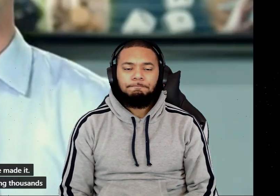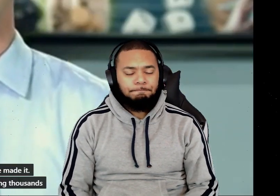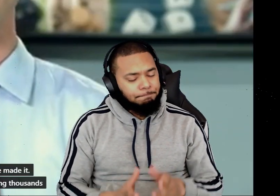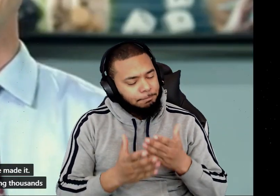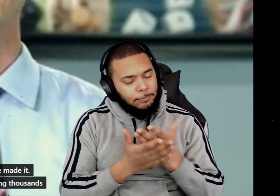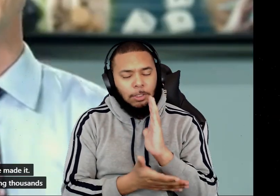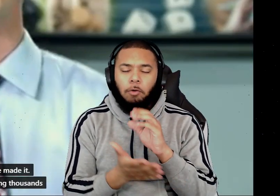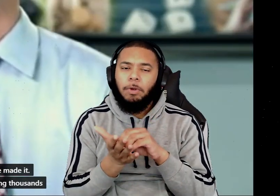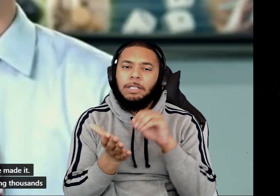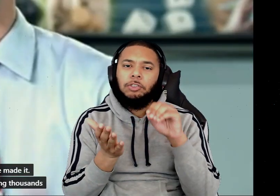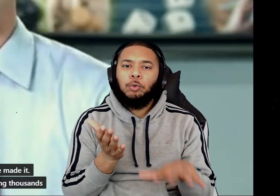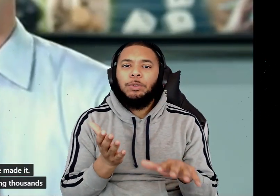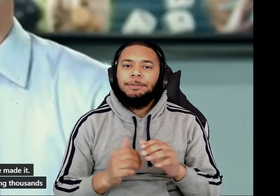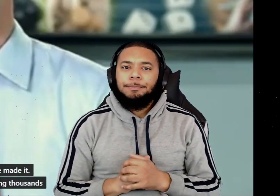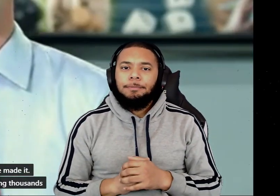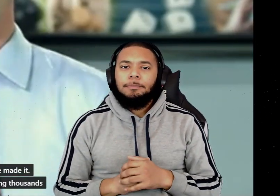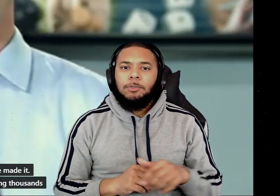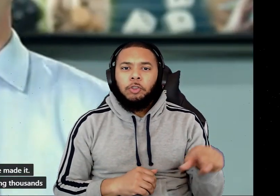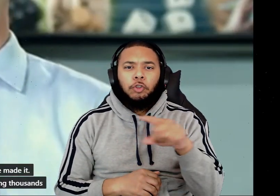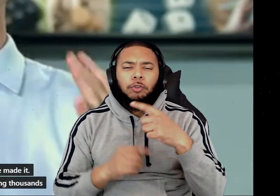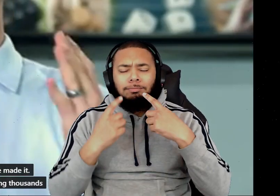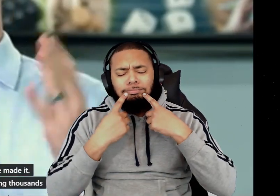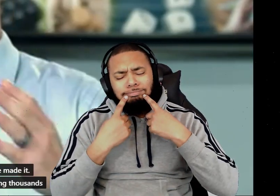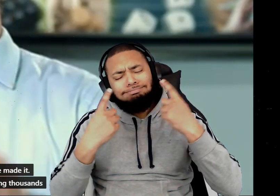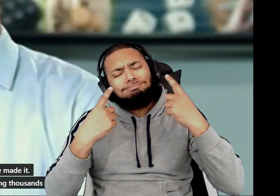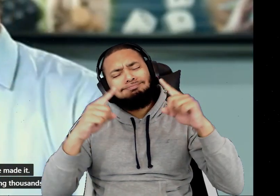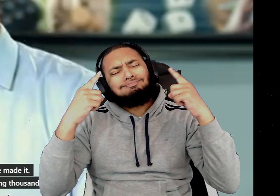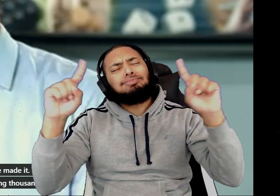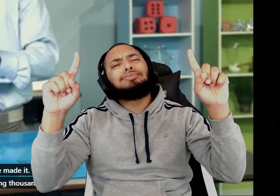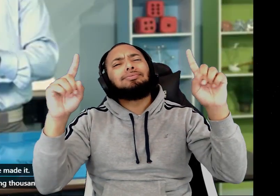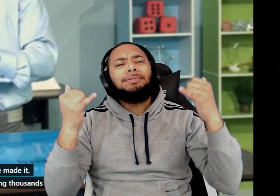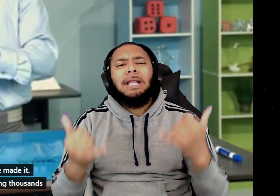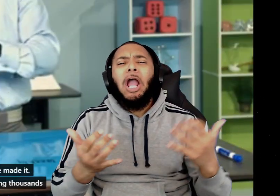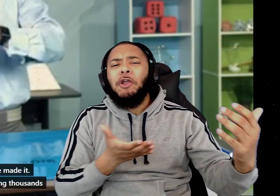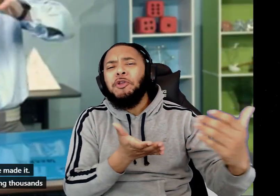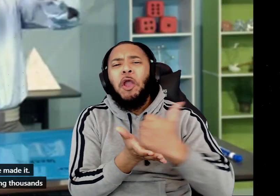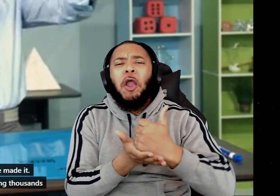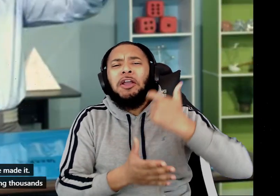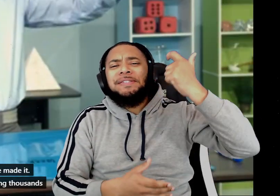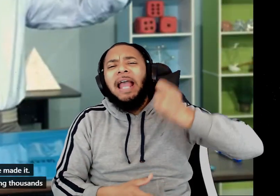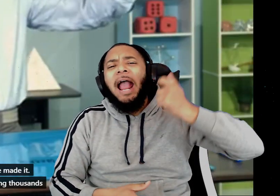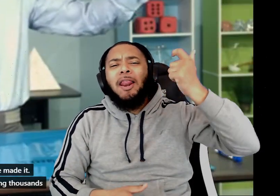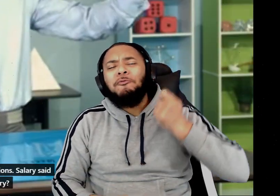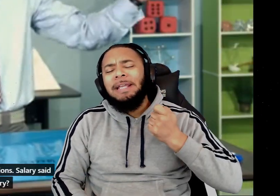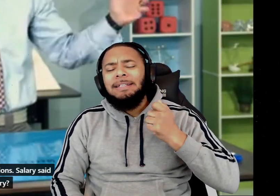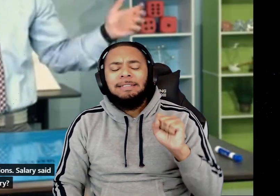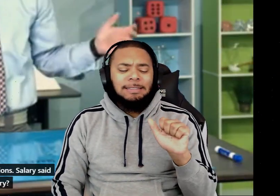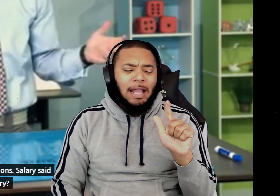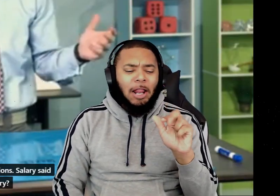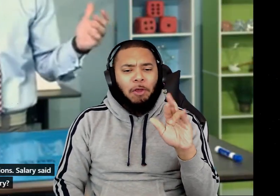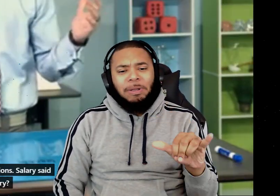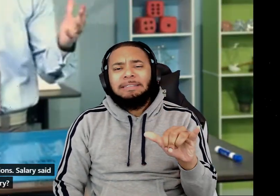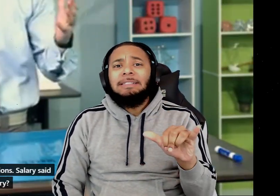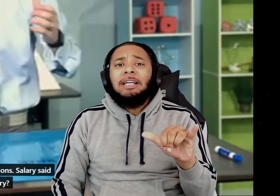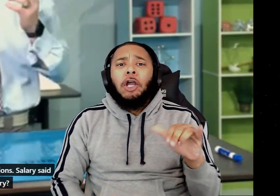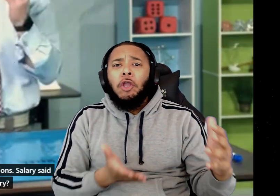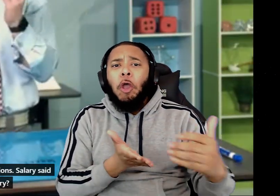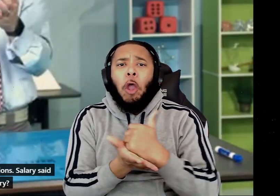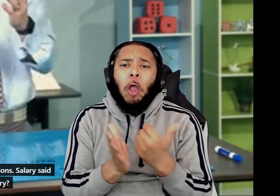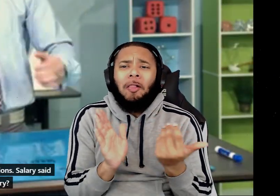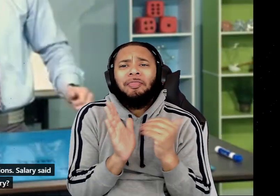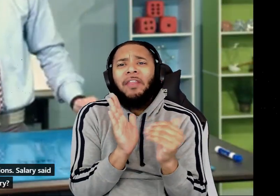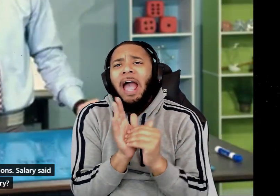right, students, you've made it. You're on salary. You're making thousands of dollars per